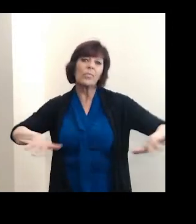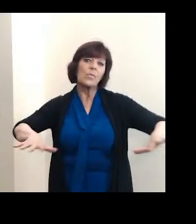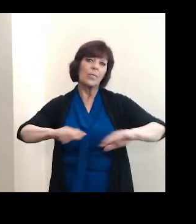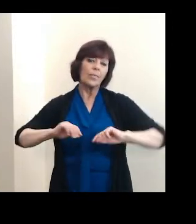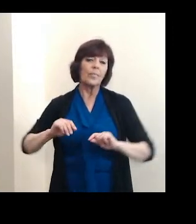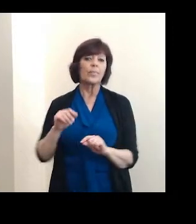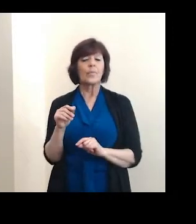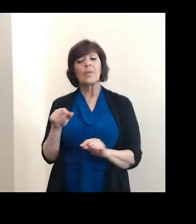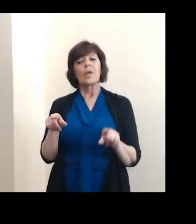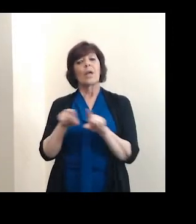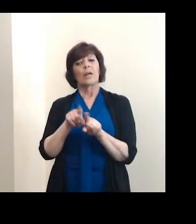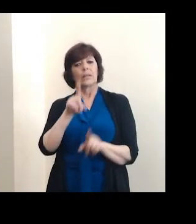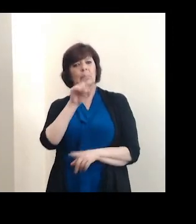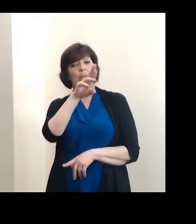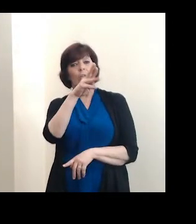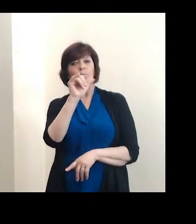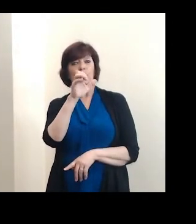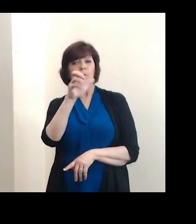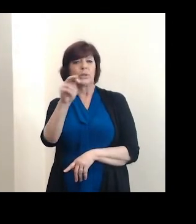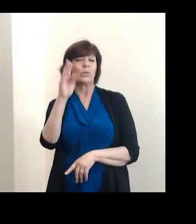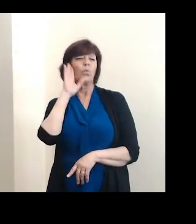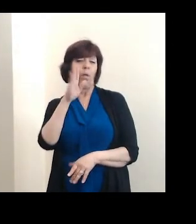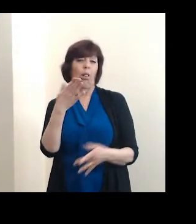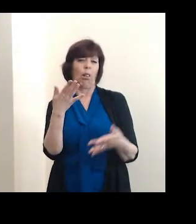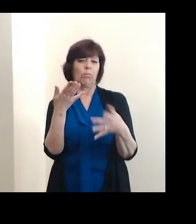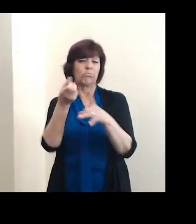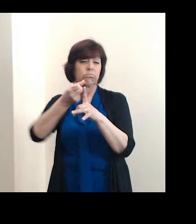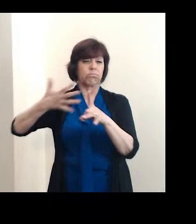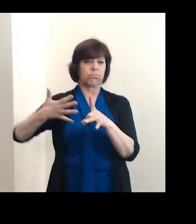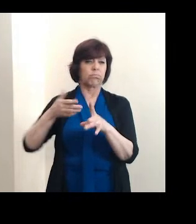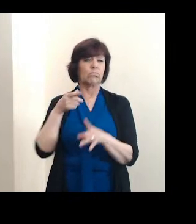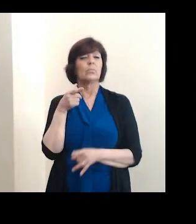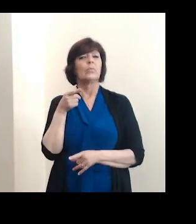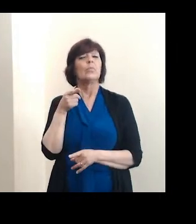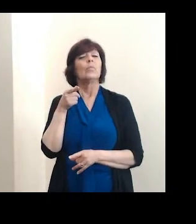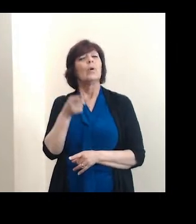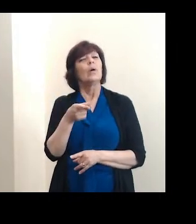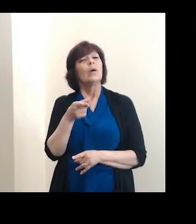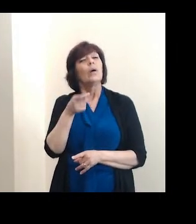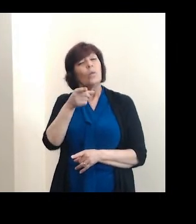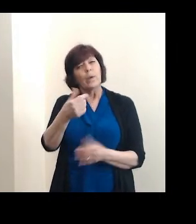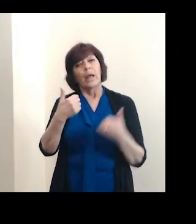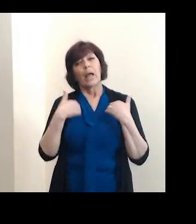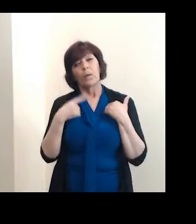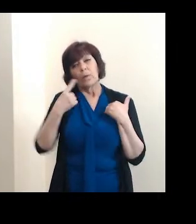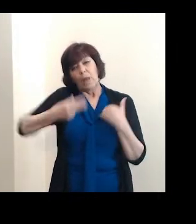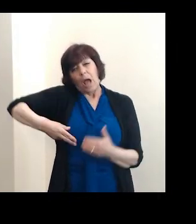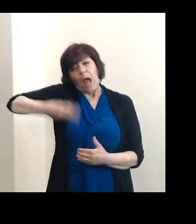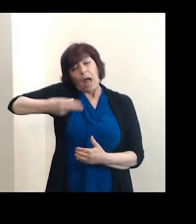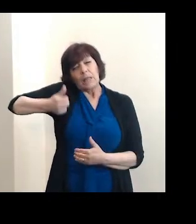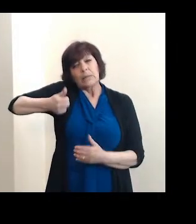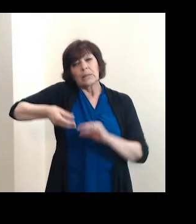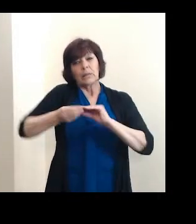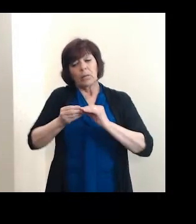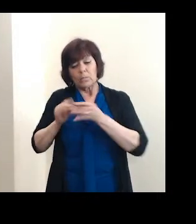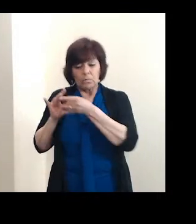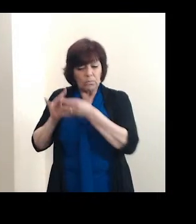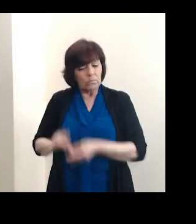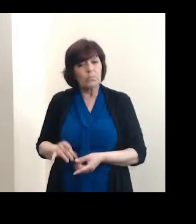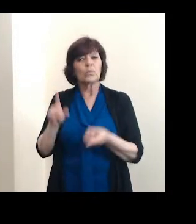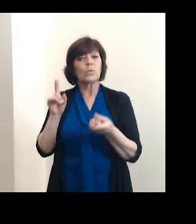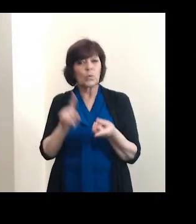as Dr. Burstein will now talk about, after we go through this final thing on the positivity rates, we had one of the highest numbers as it pertains